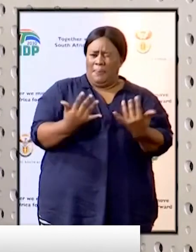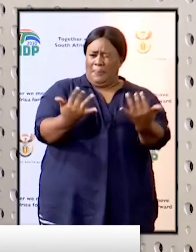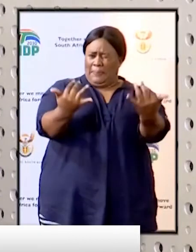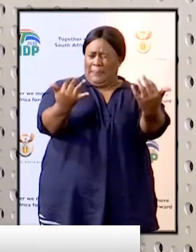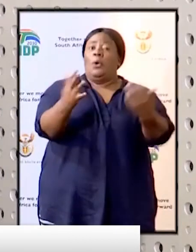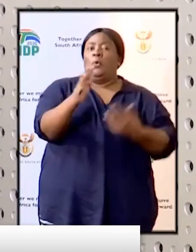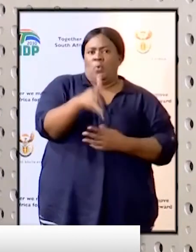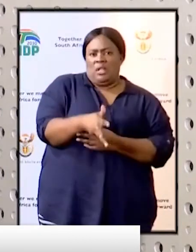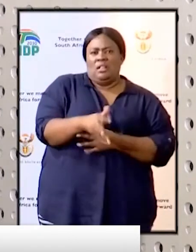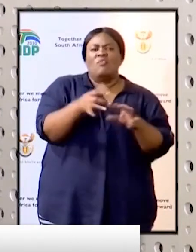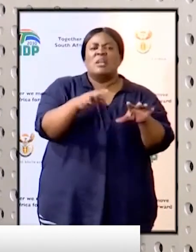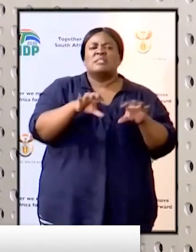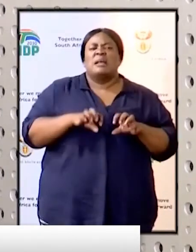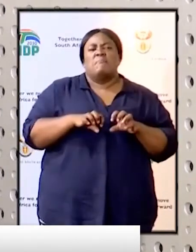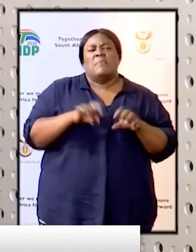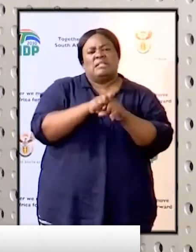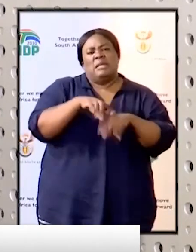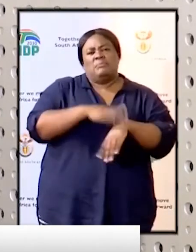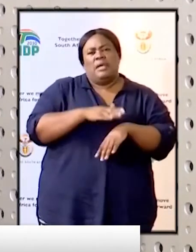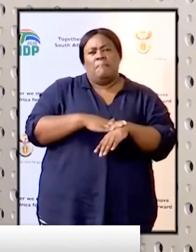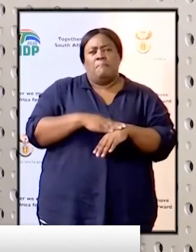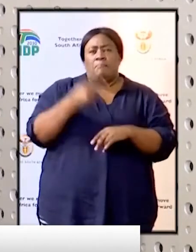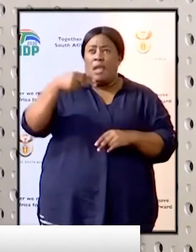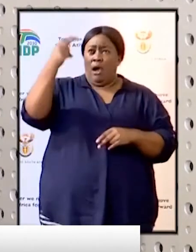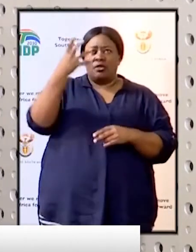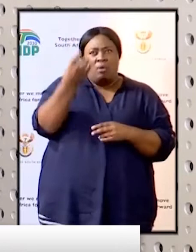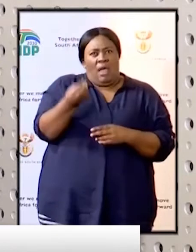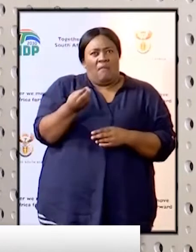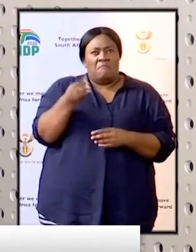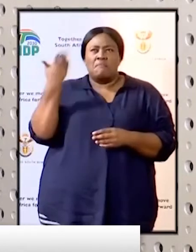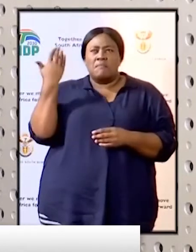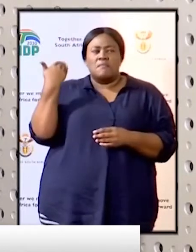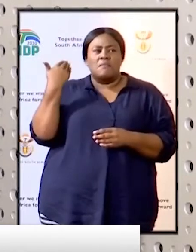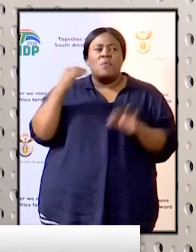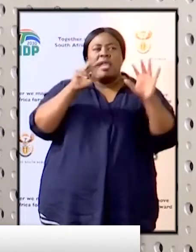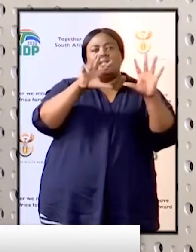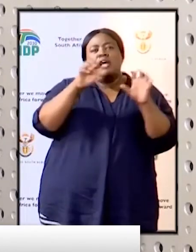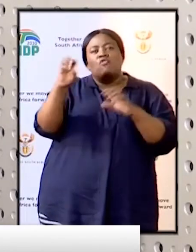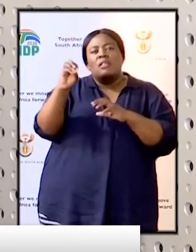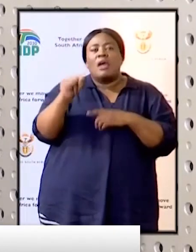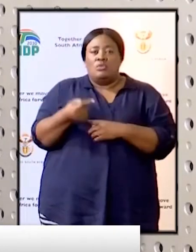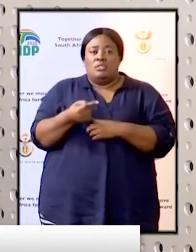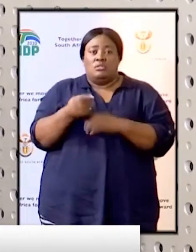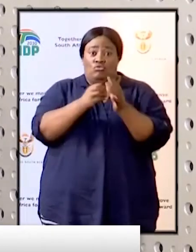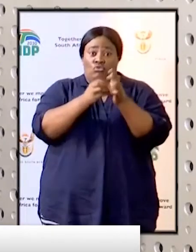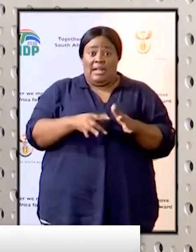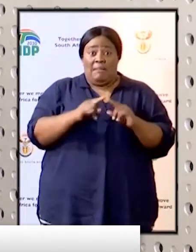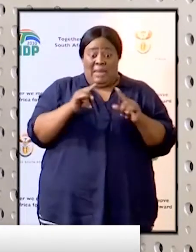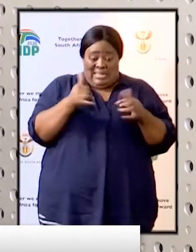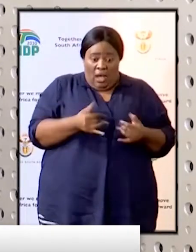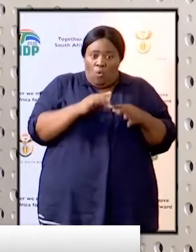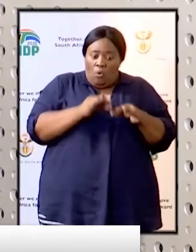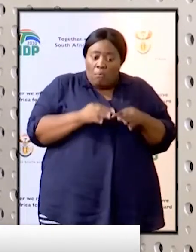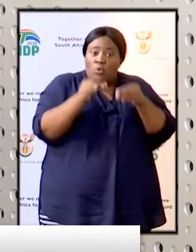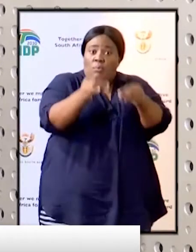same time. The highest we once had, Minister, was 800,000. But with this postponement,